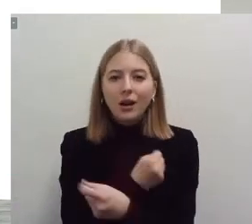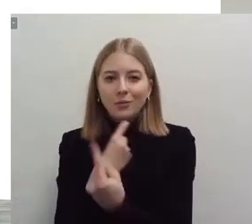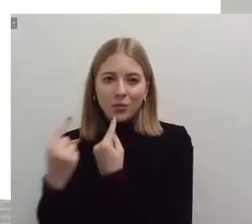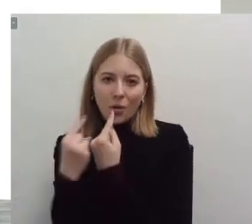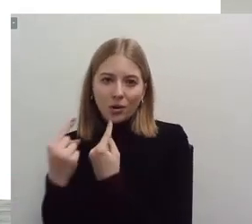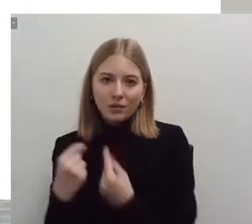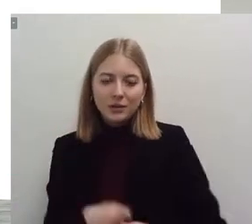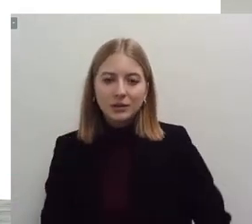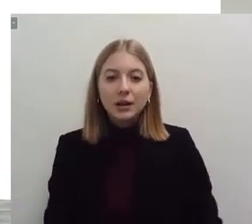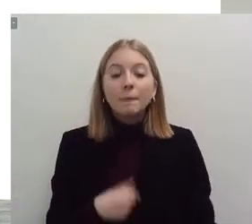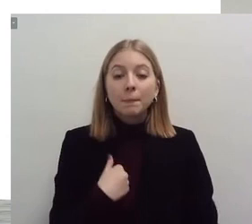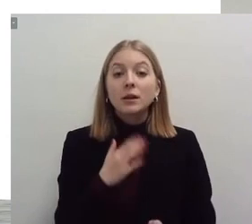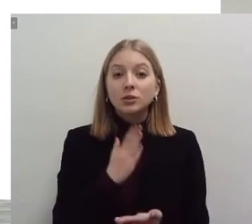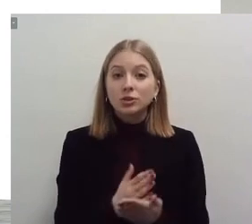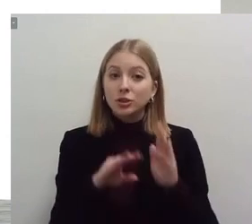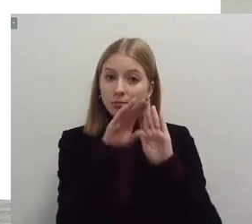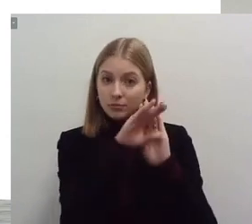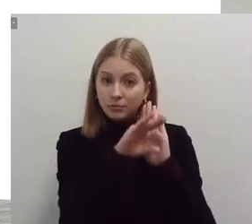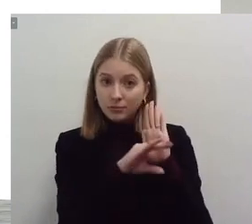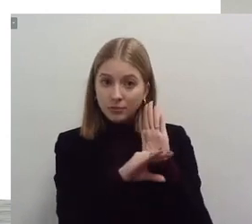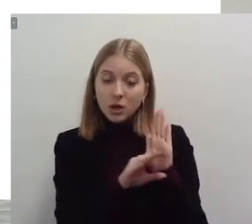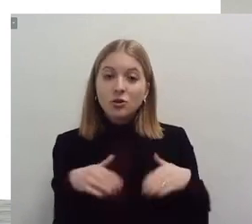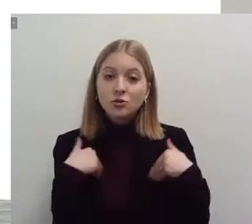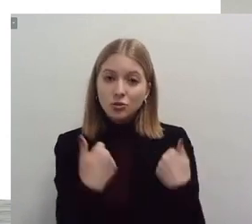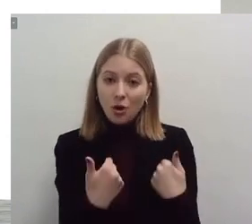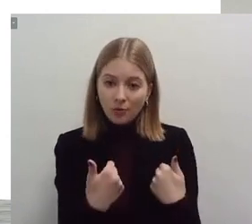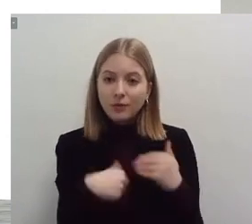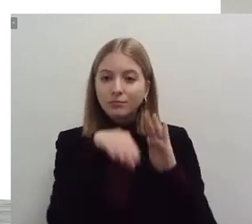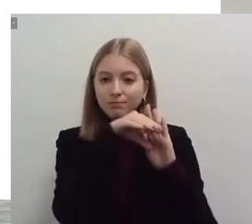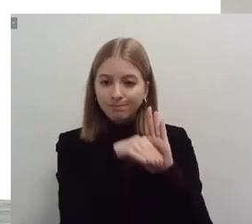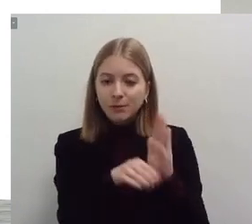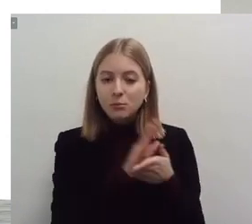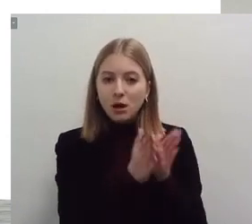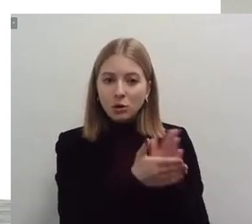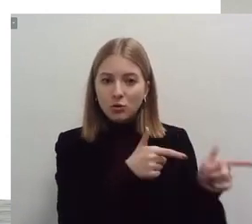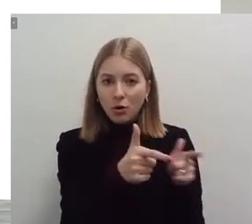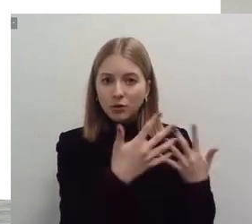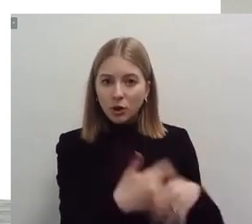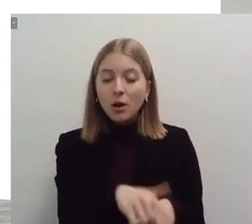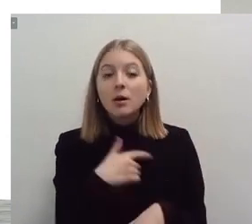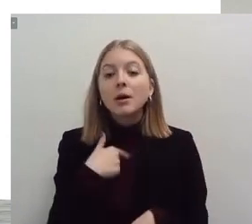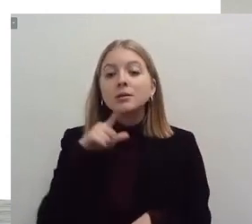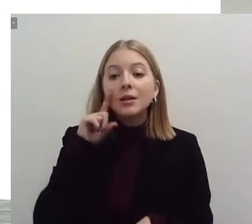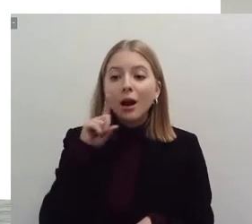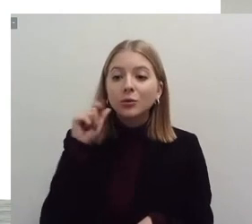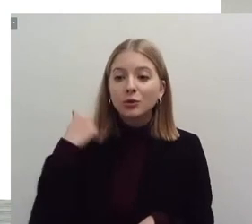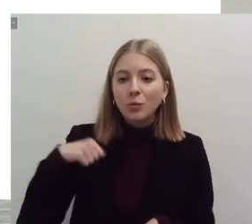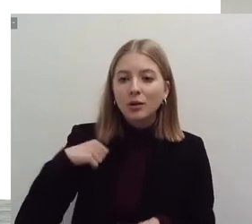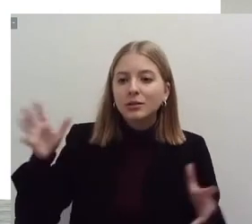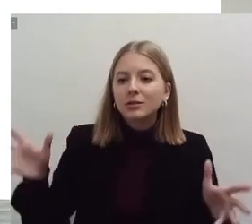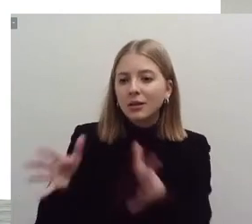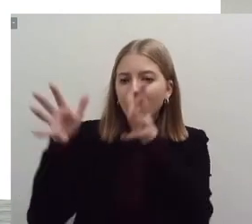the participation of young people in alternative care through dialogue and